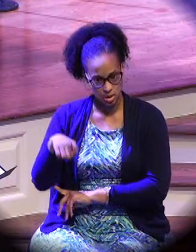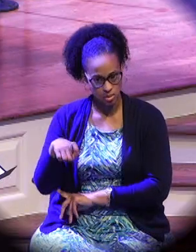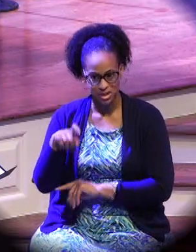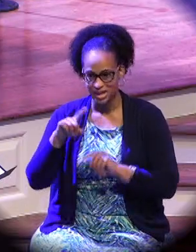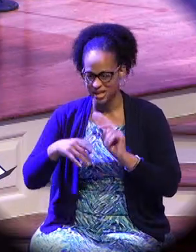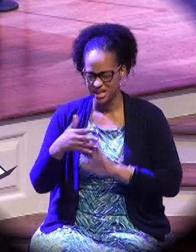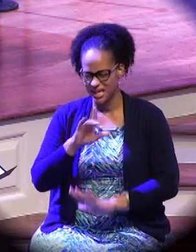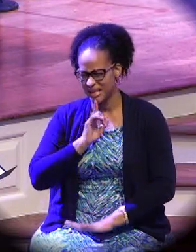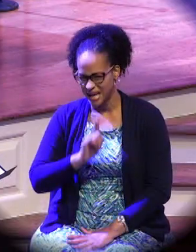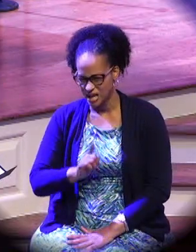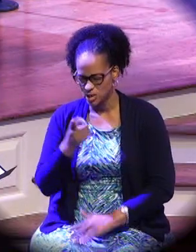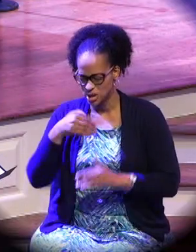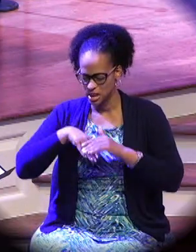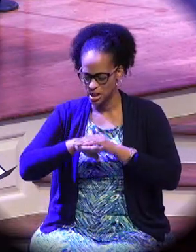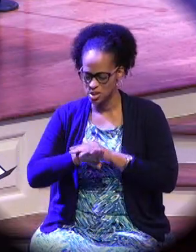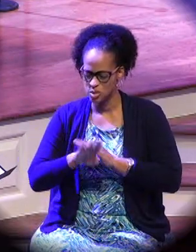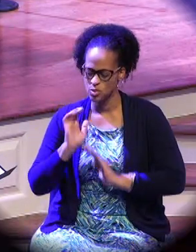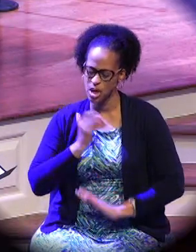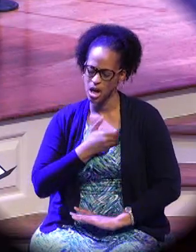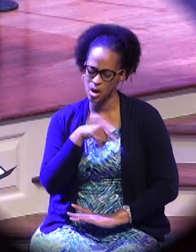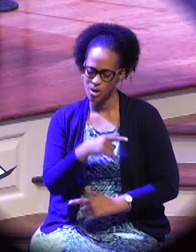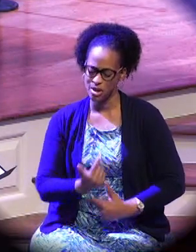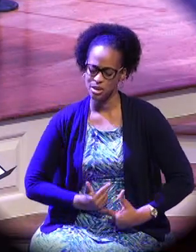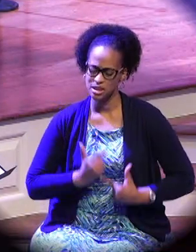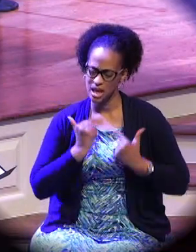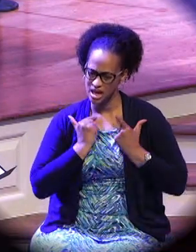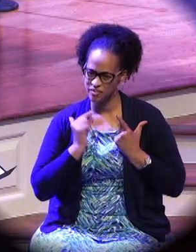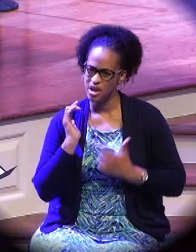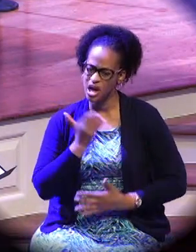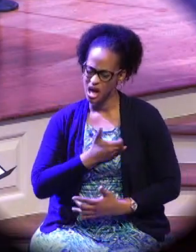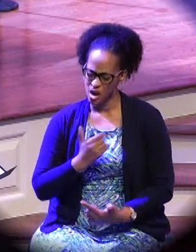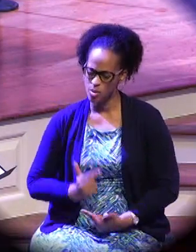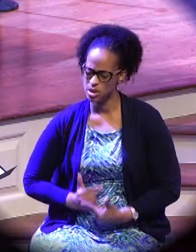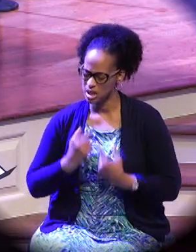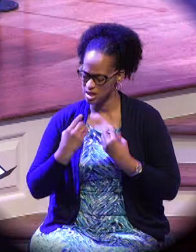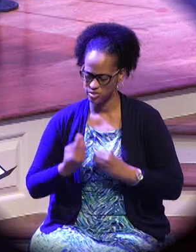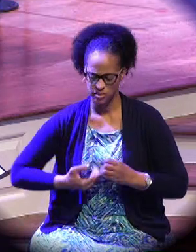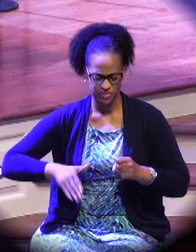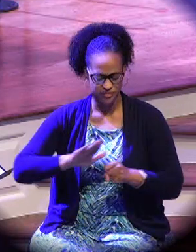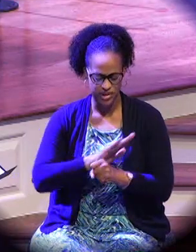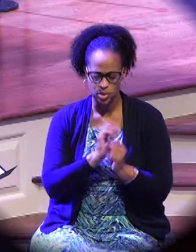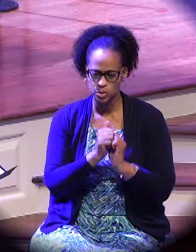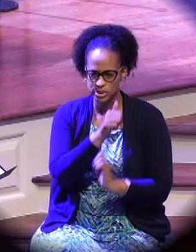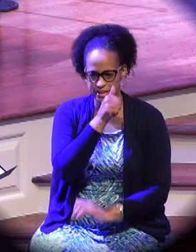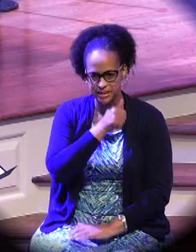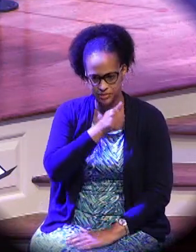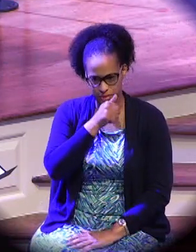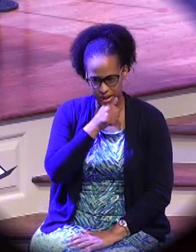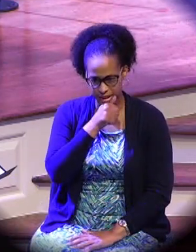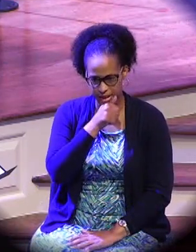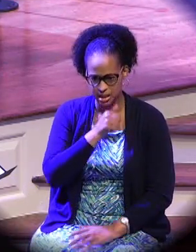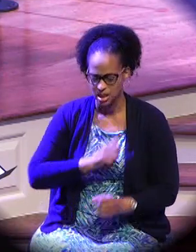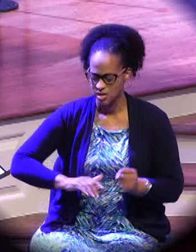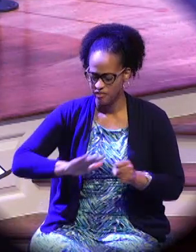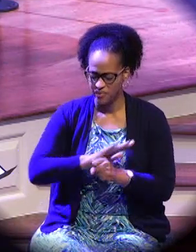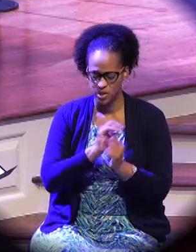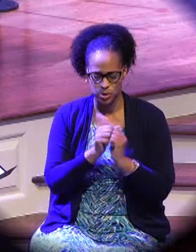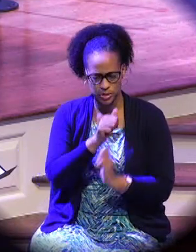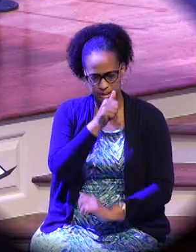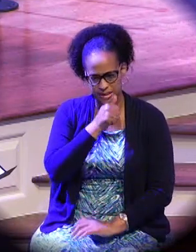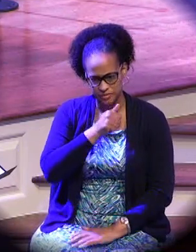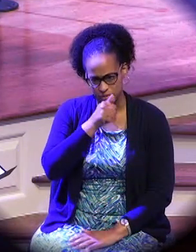cannot actually enter into our lives, which are lives filled with suffering. Filled with